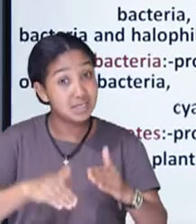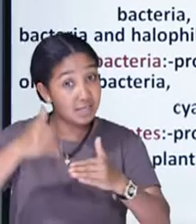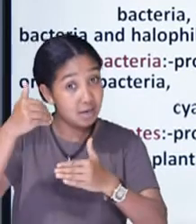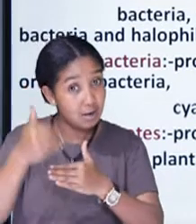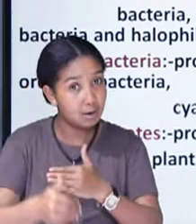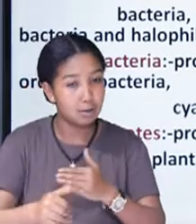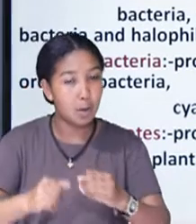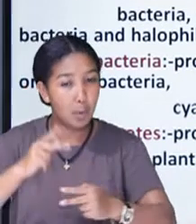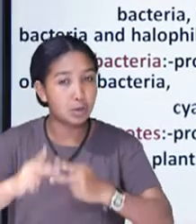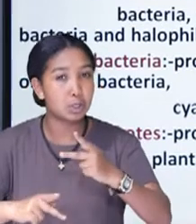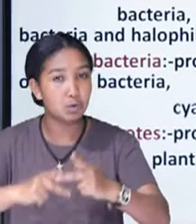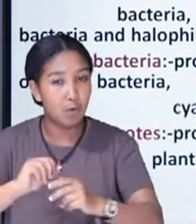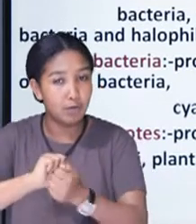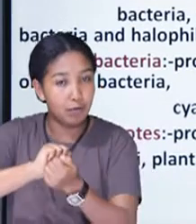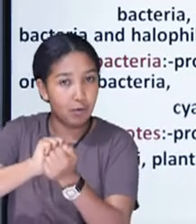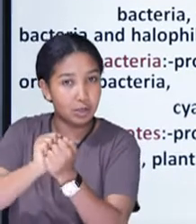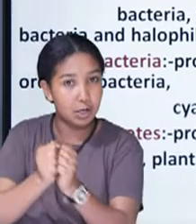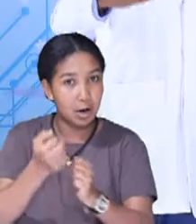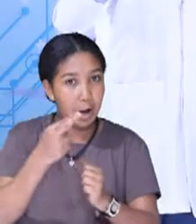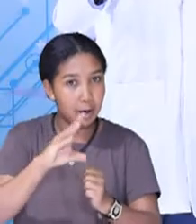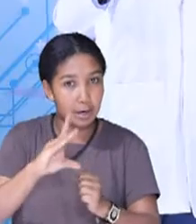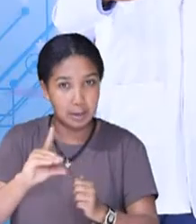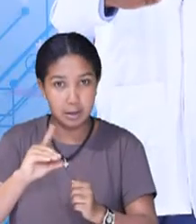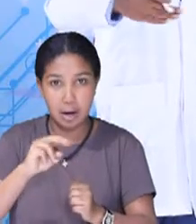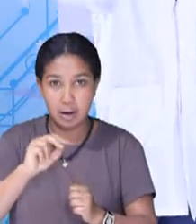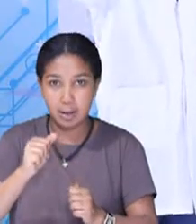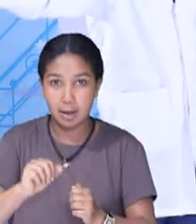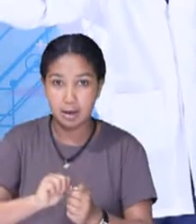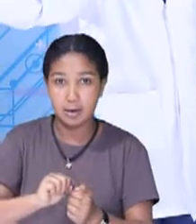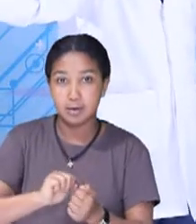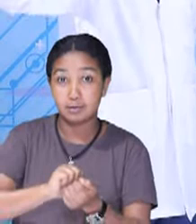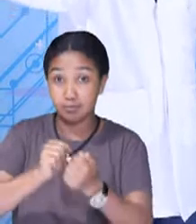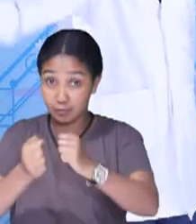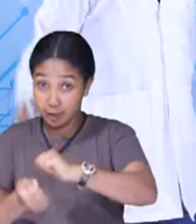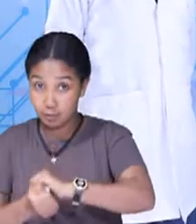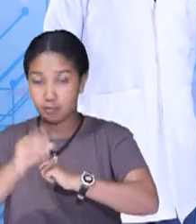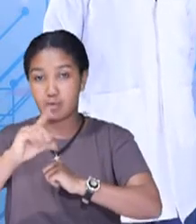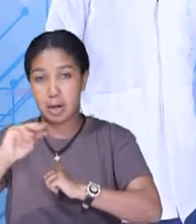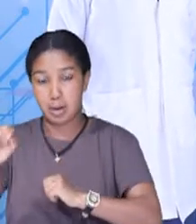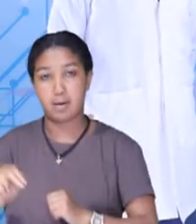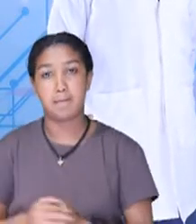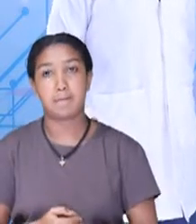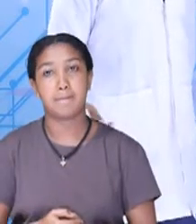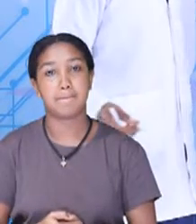Then, in the process of evolution, RNA is believed to be evolved into DNA.